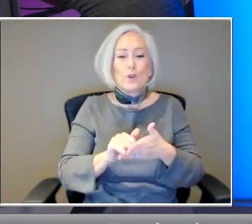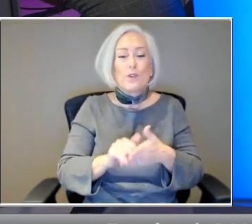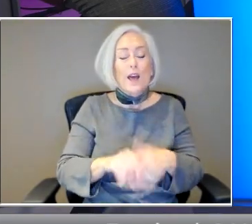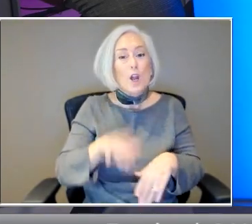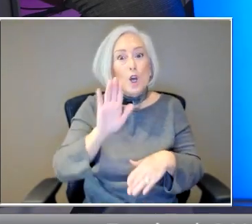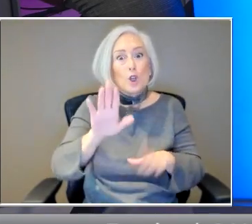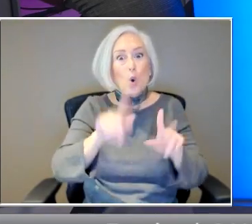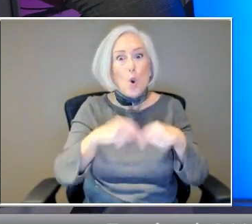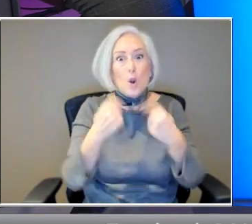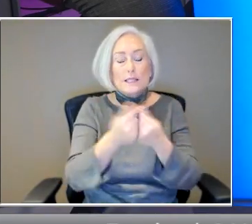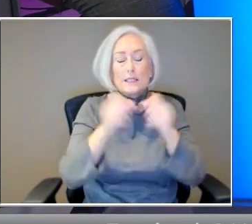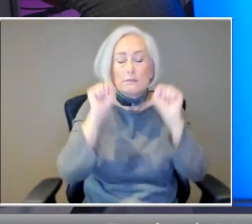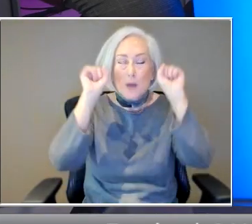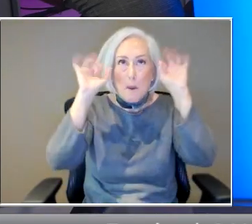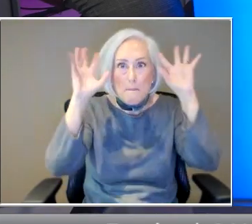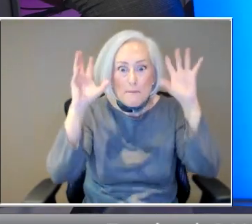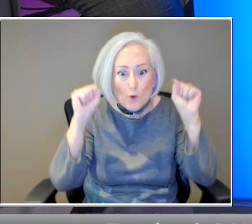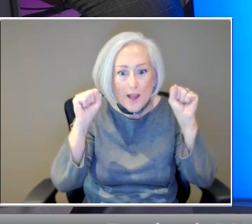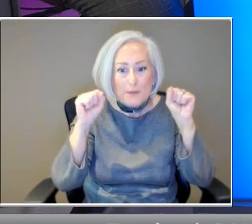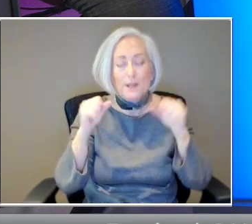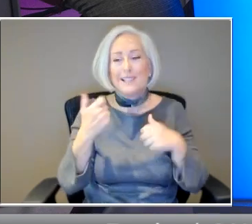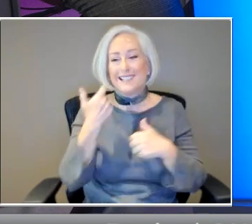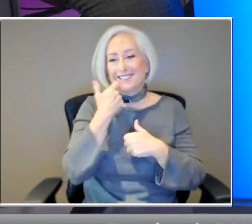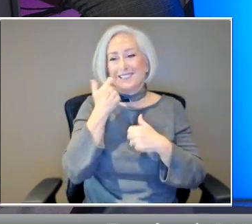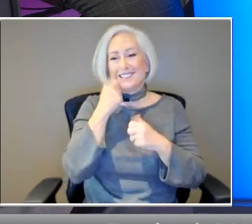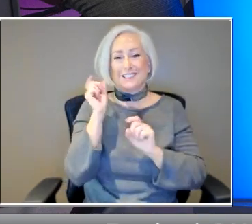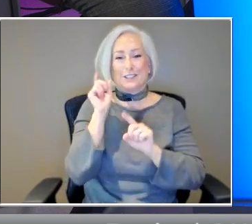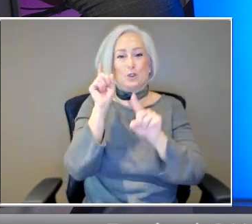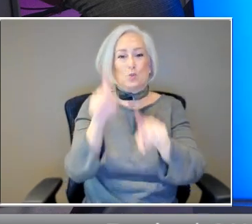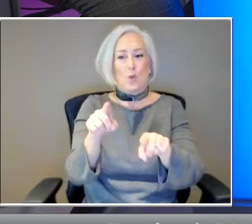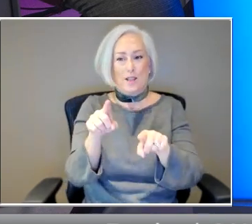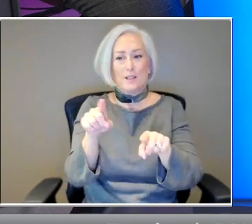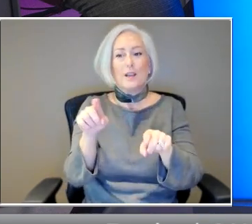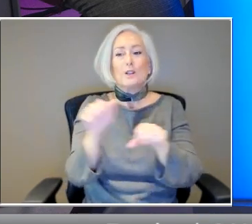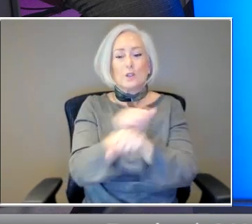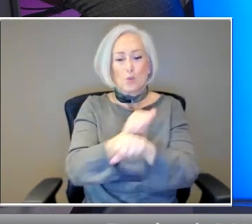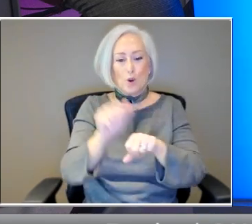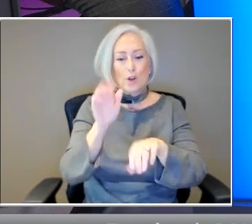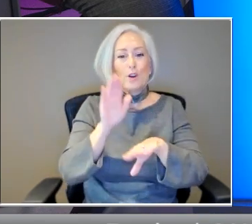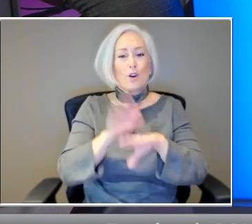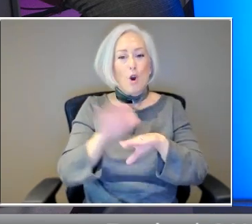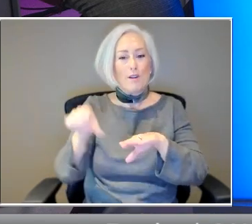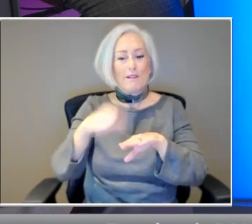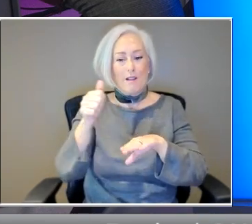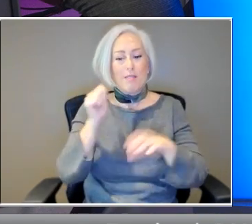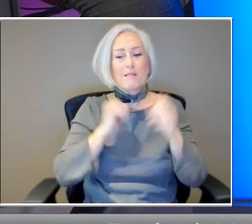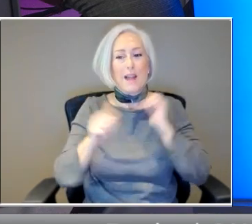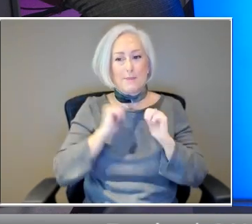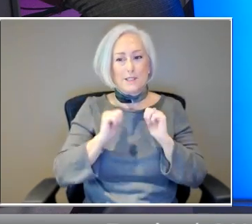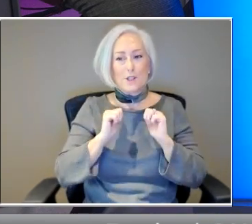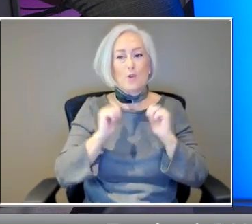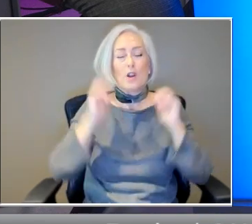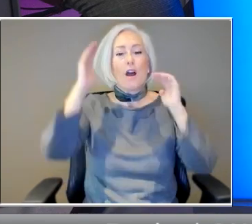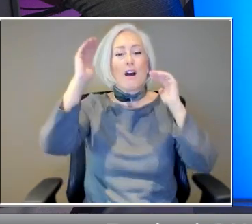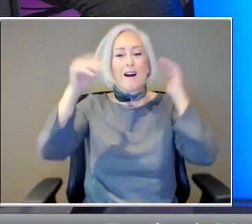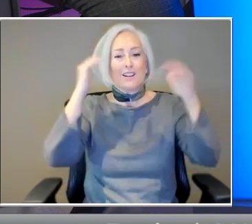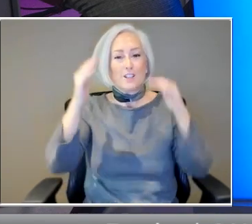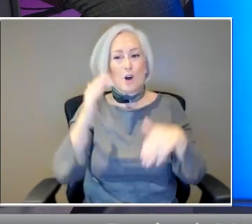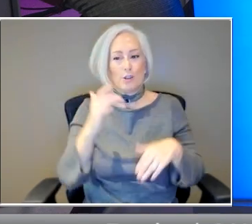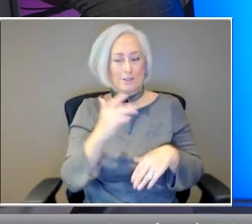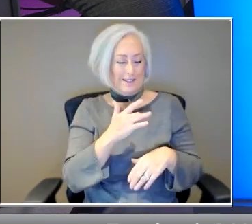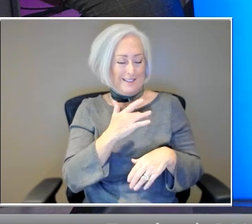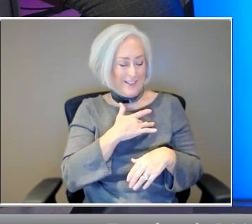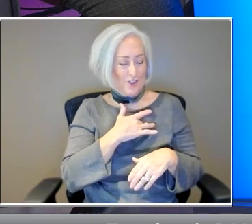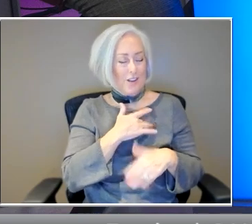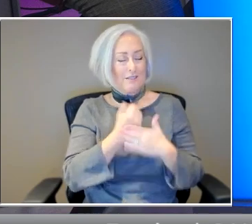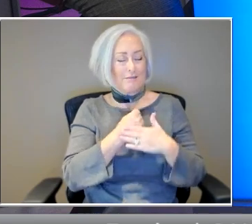we were just up there working on another episode on the Adult Congenital Heart Disease Clinic, and your team is phenomenal. I couldn't agree more. Some of them are also